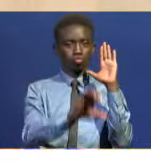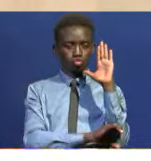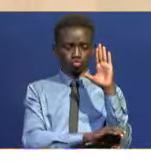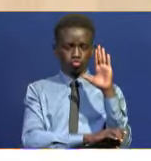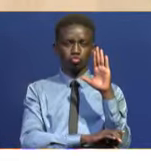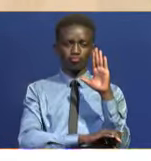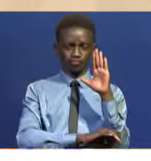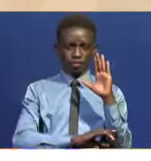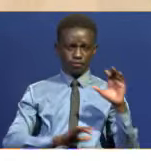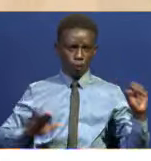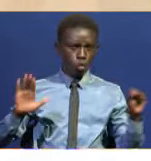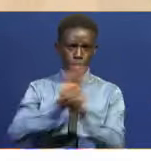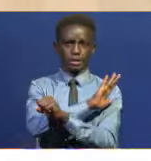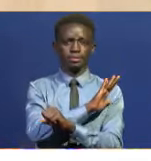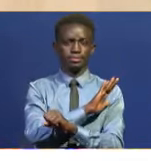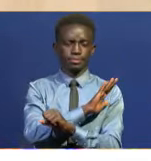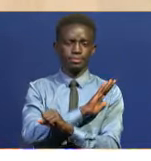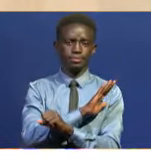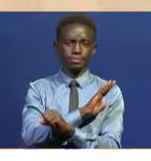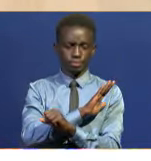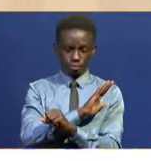and always